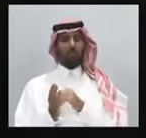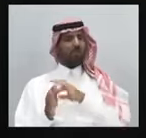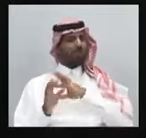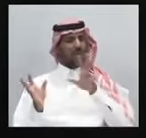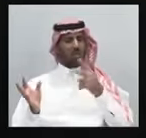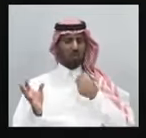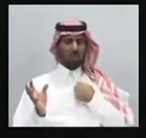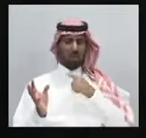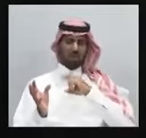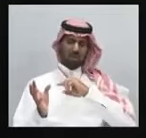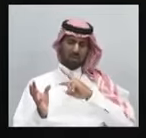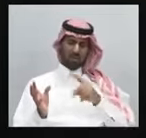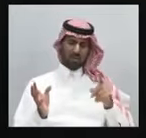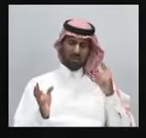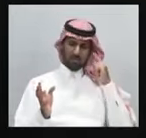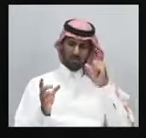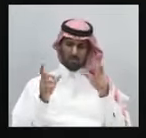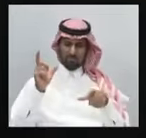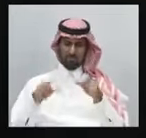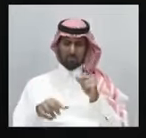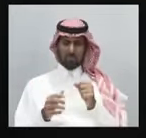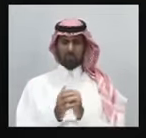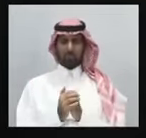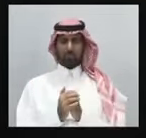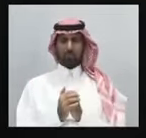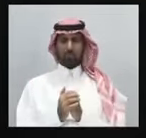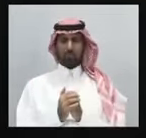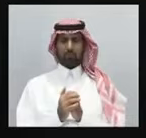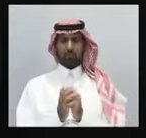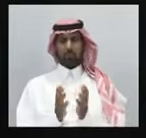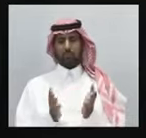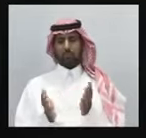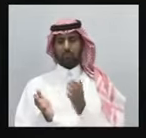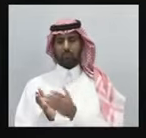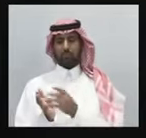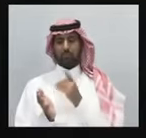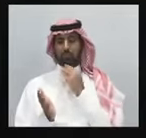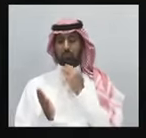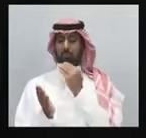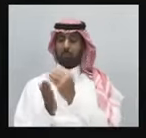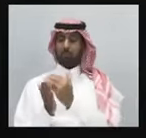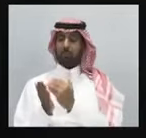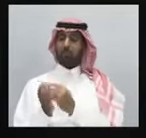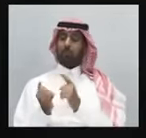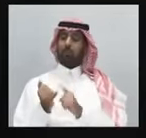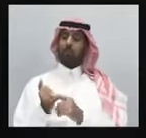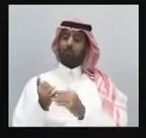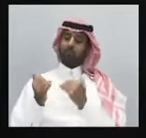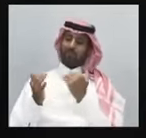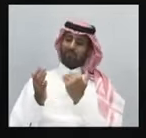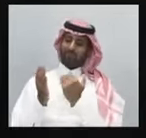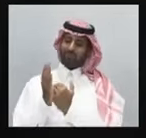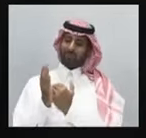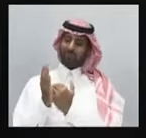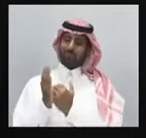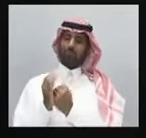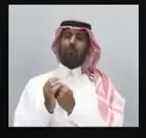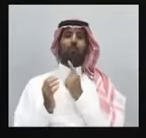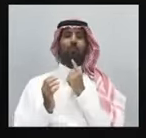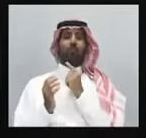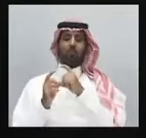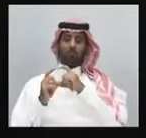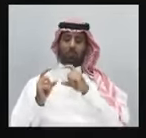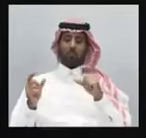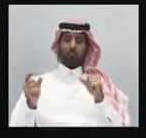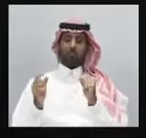everyone else, I am different, distinctive. And a closing. You have to close it with your